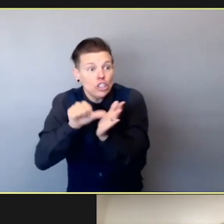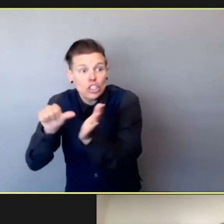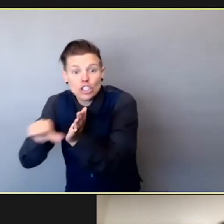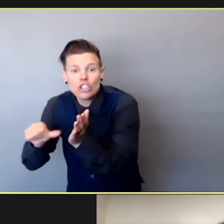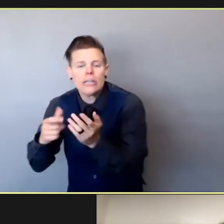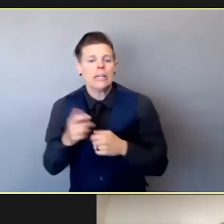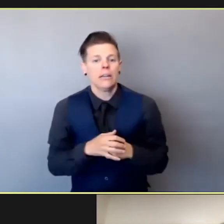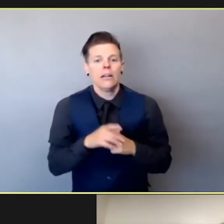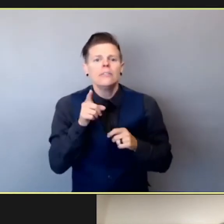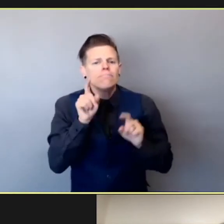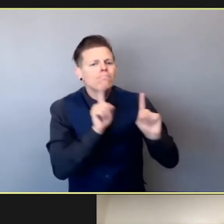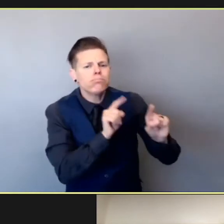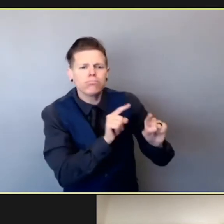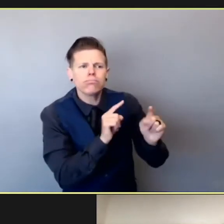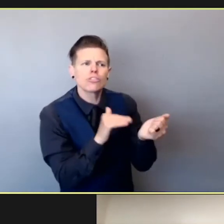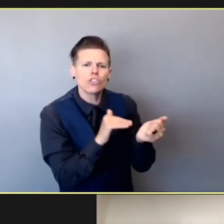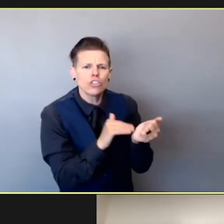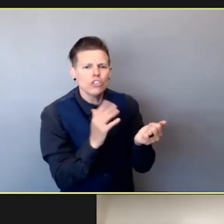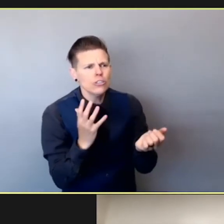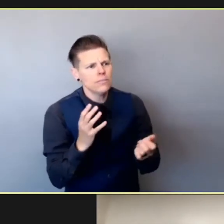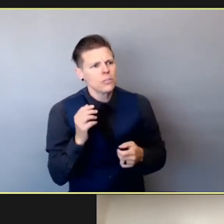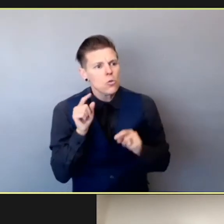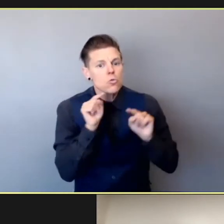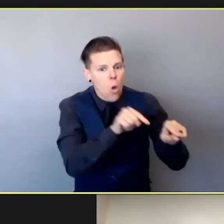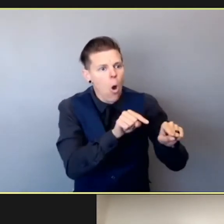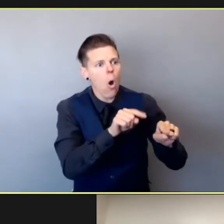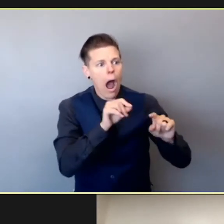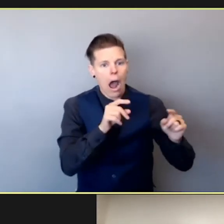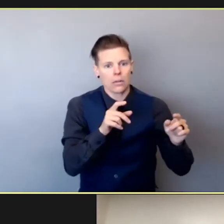aren't delayed, and they're getting those as well. And so